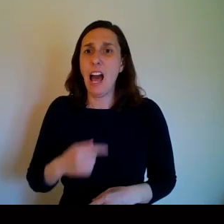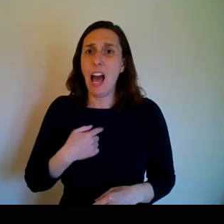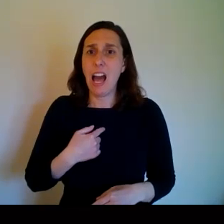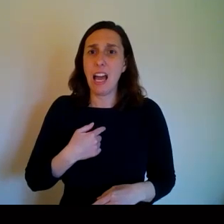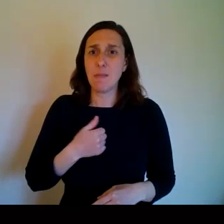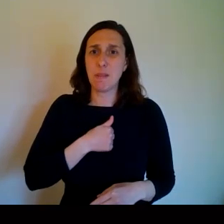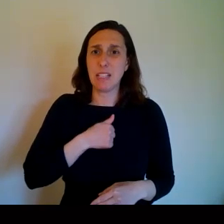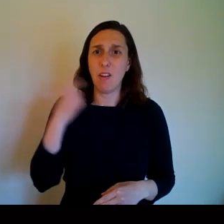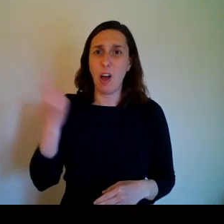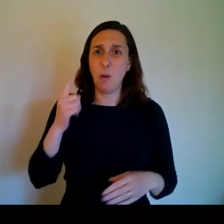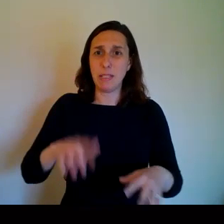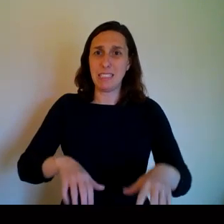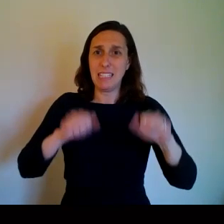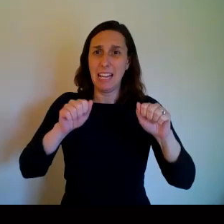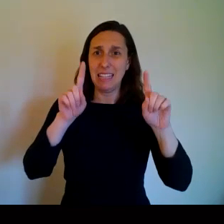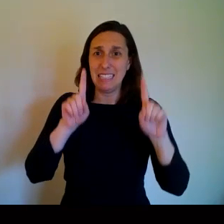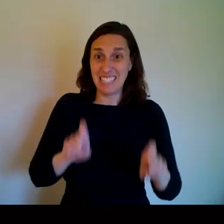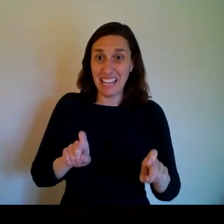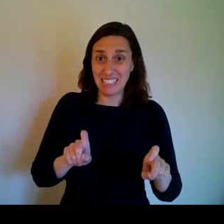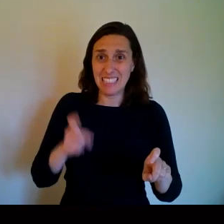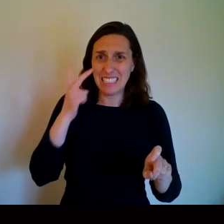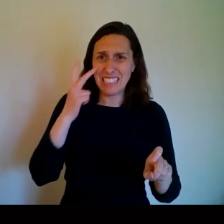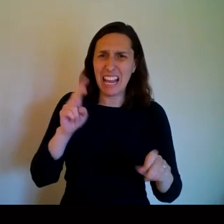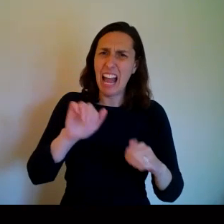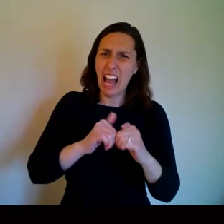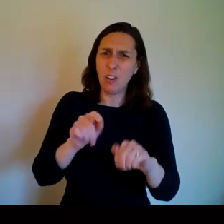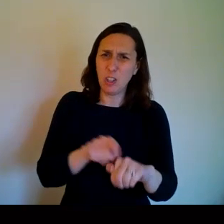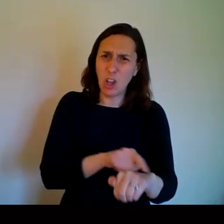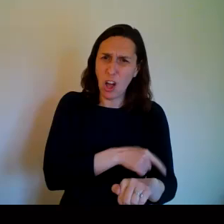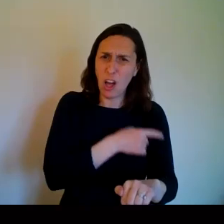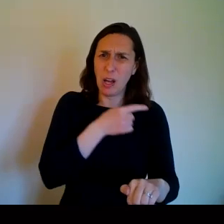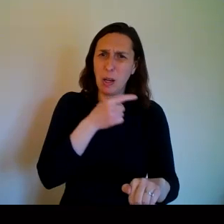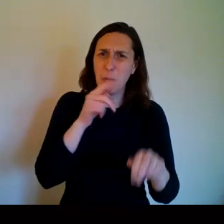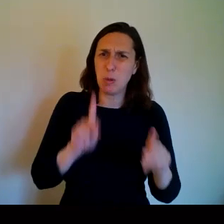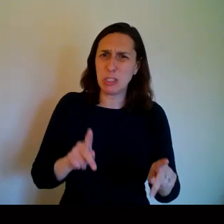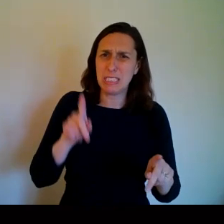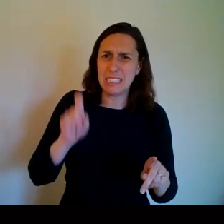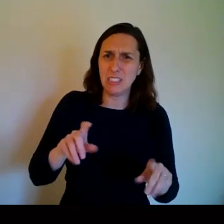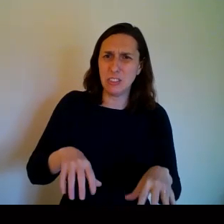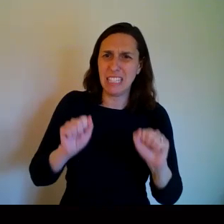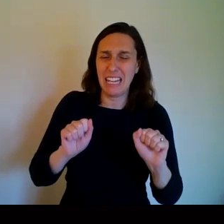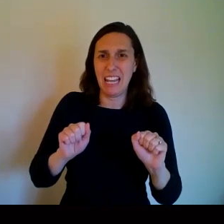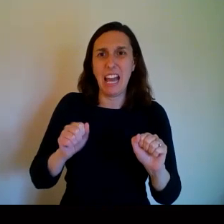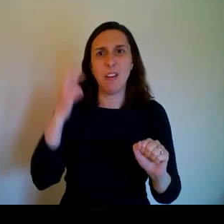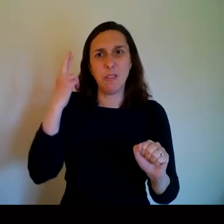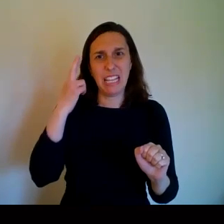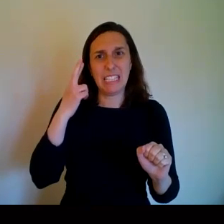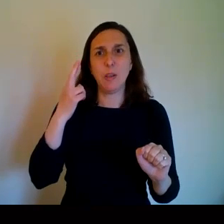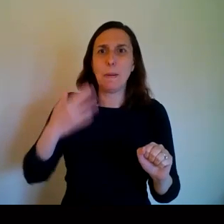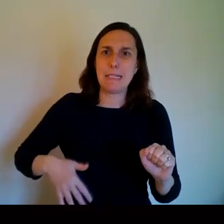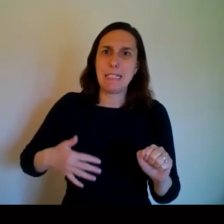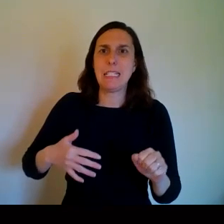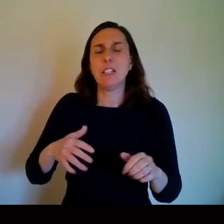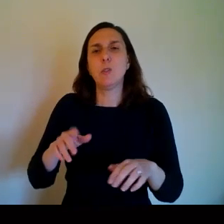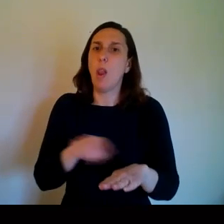exams I post for you guys to get a sense of the time on it, and it was a bit long, so I have to kill some questions